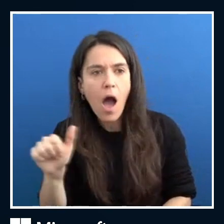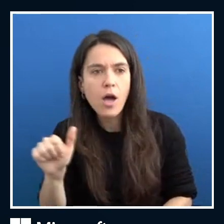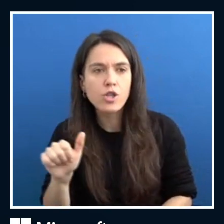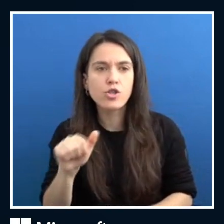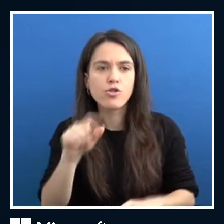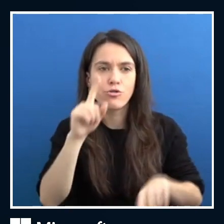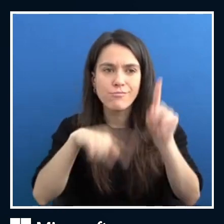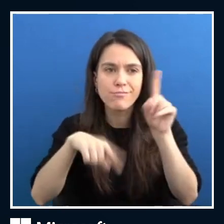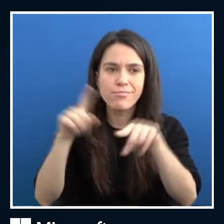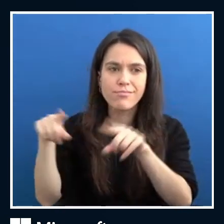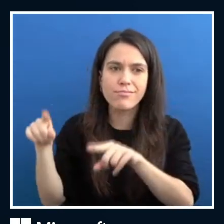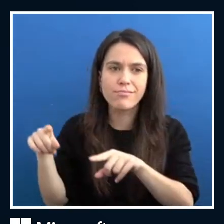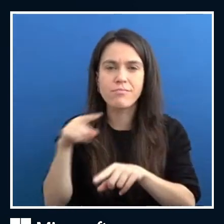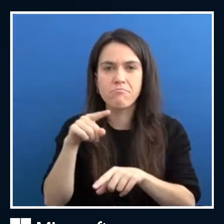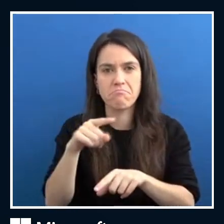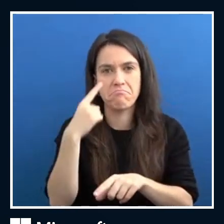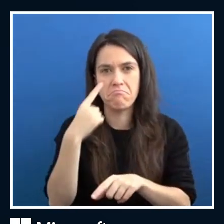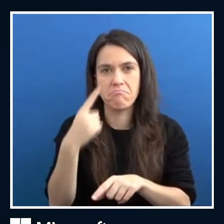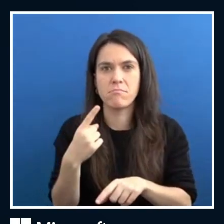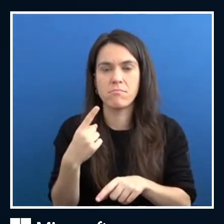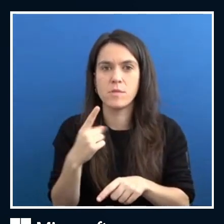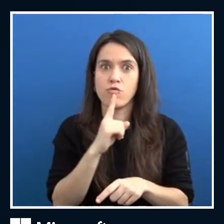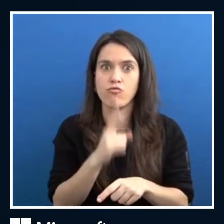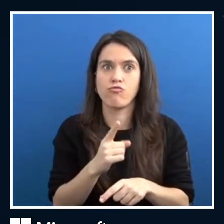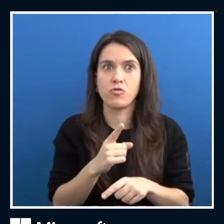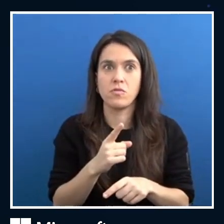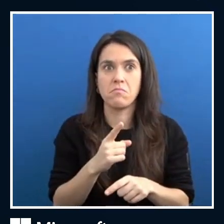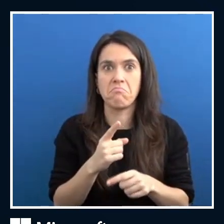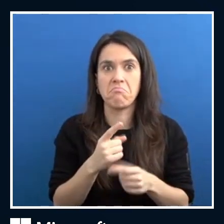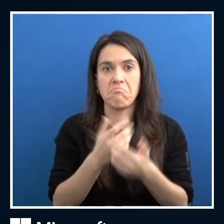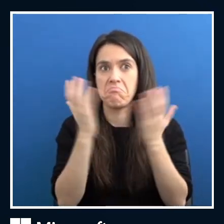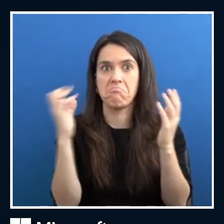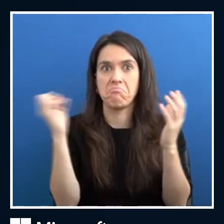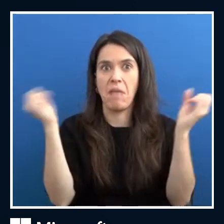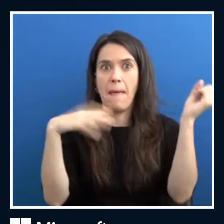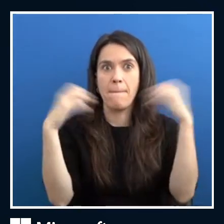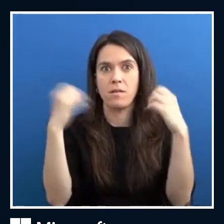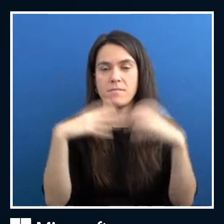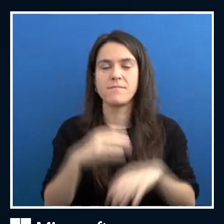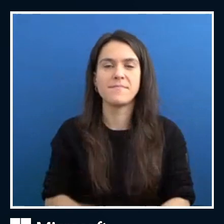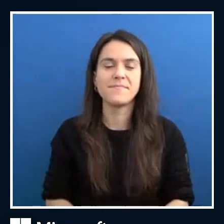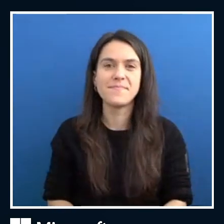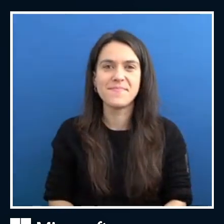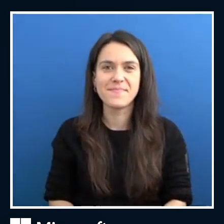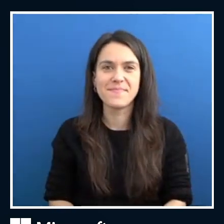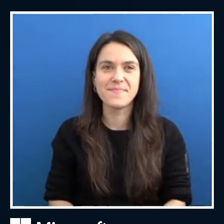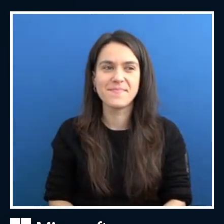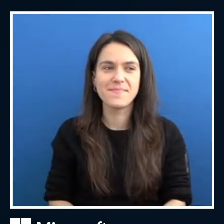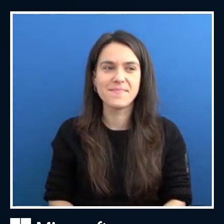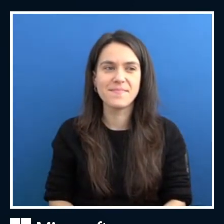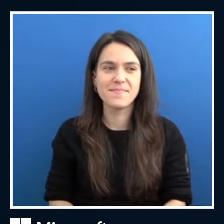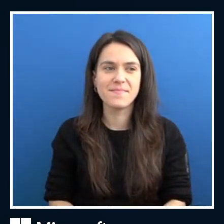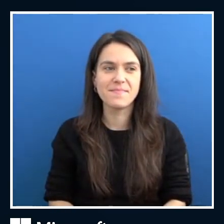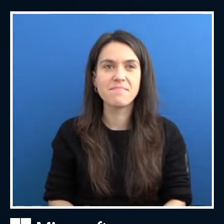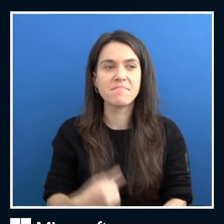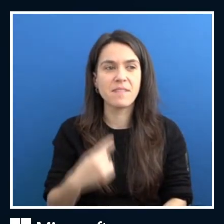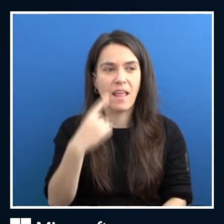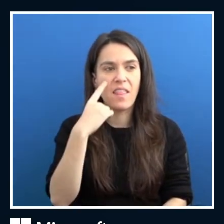As this is a country, but okay. We go down, we see different